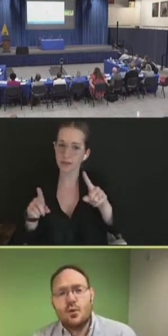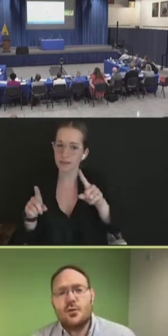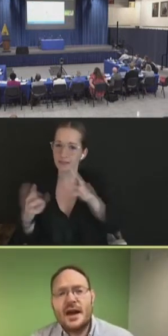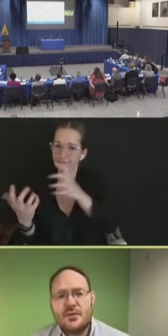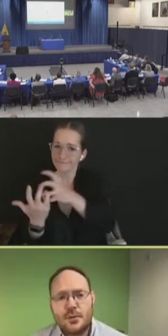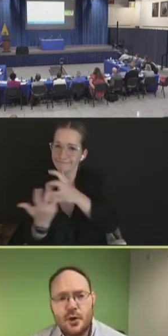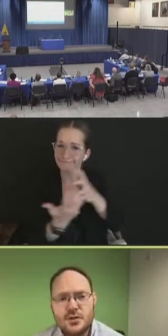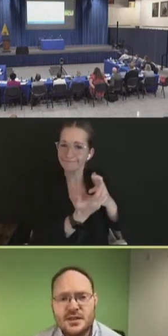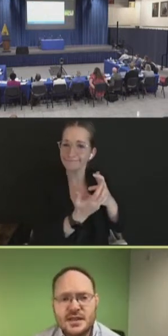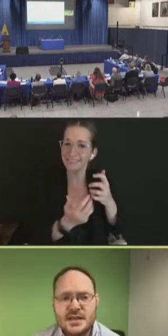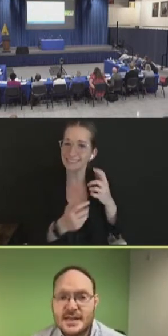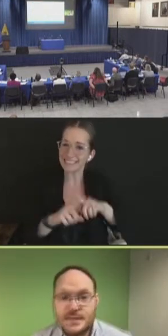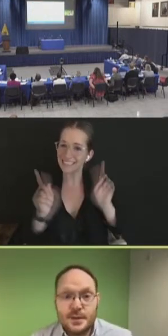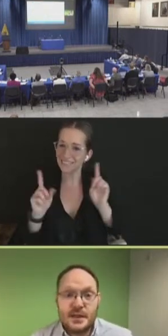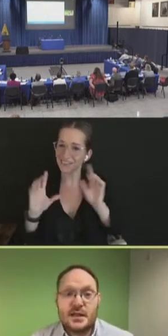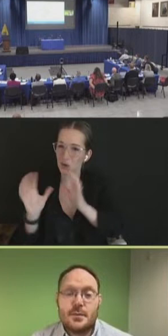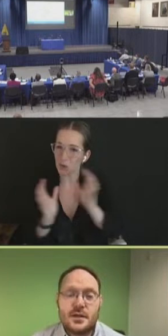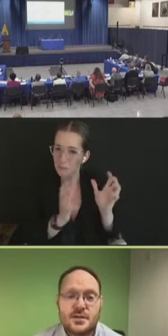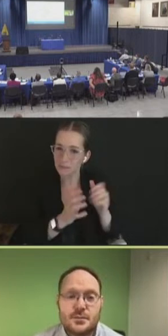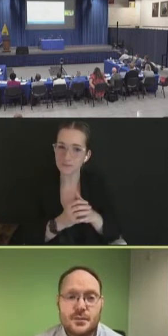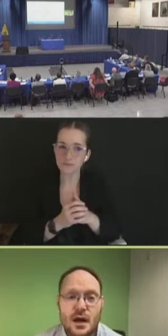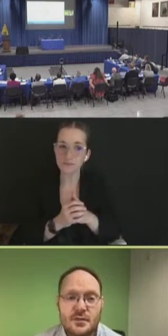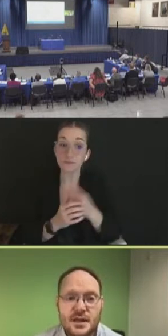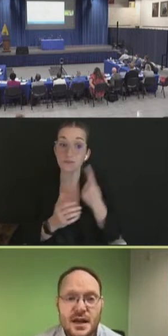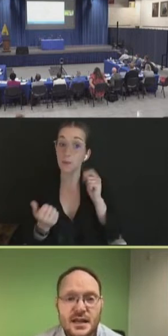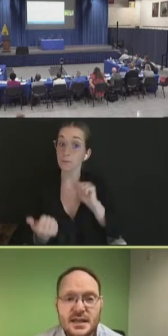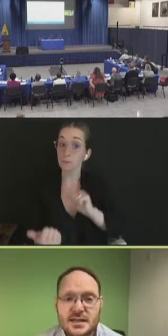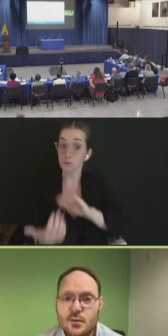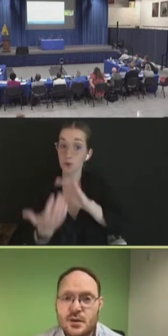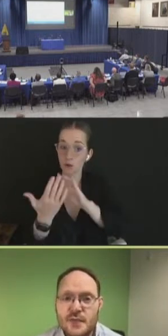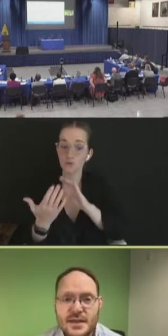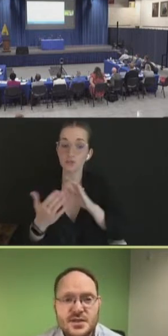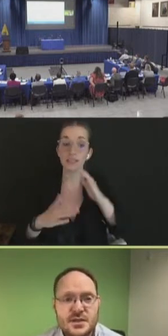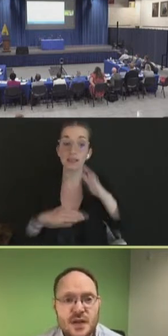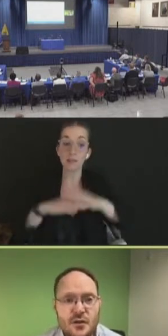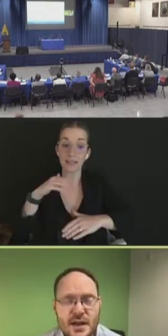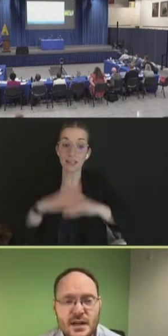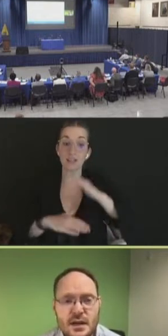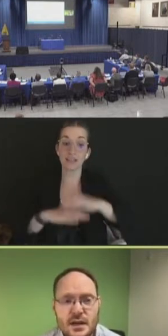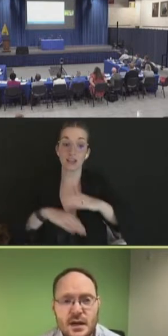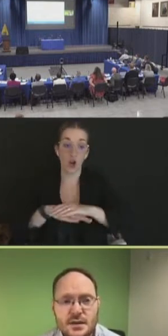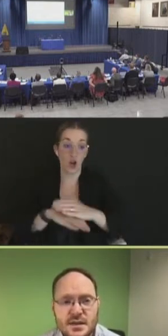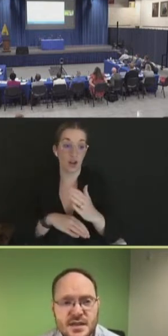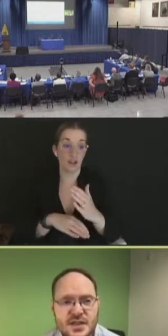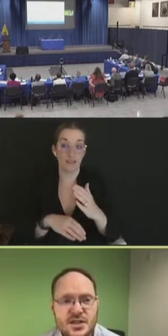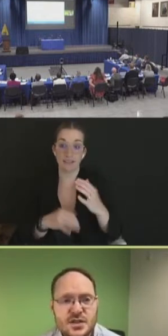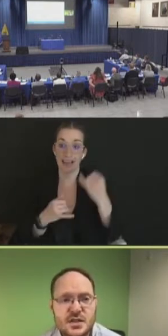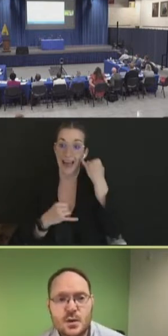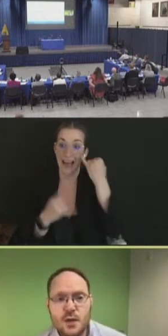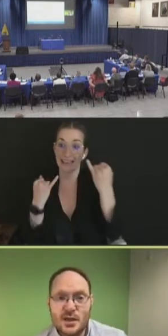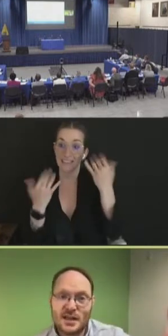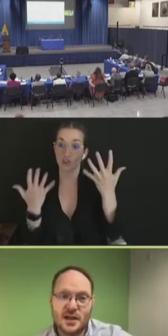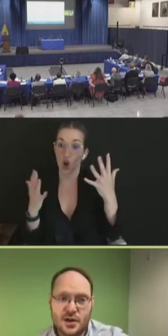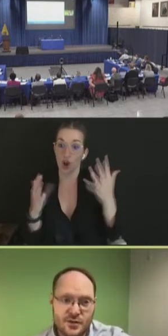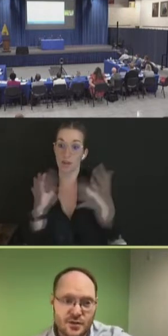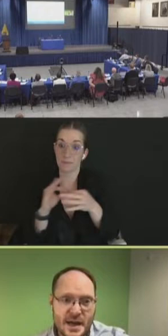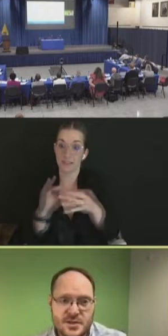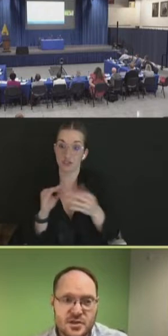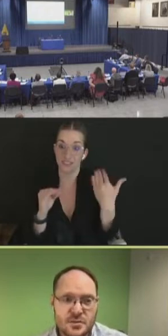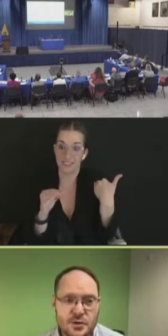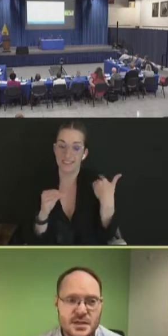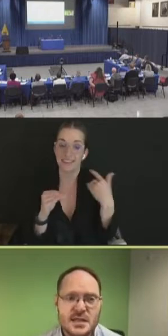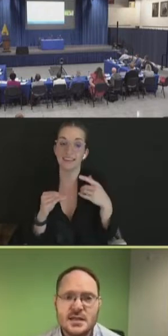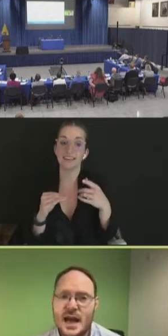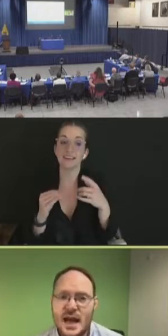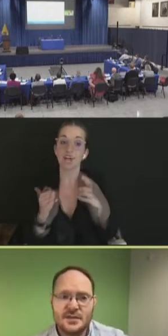So one way of approaching this is building upon some of the ideas that we've mentioned already on this session, is where we can learn from